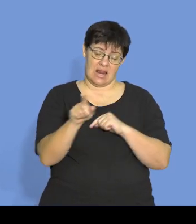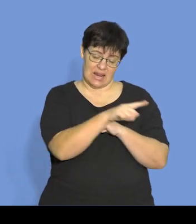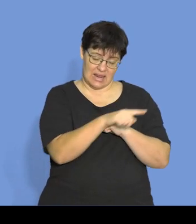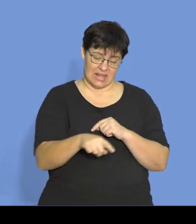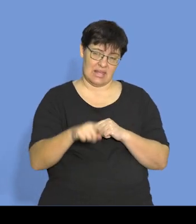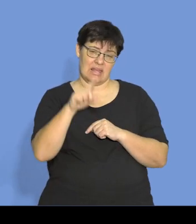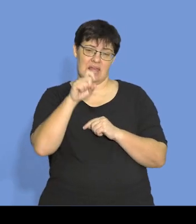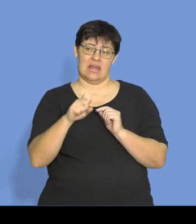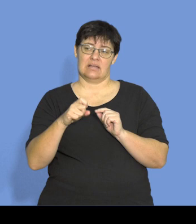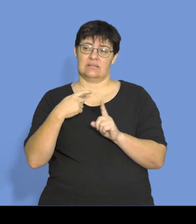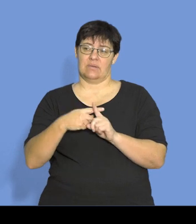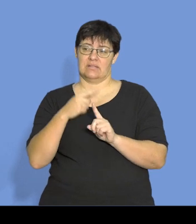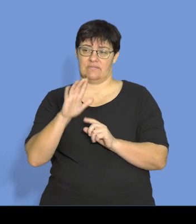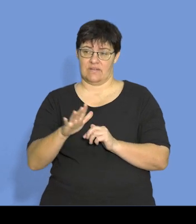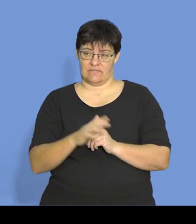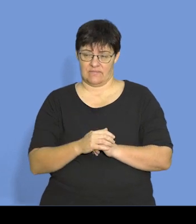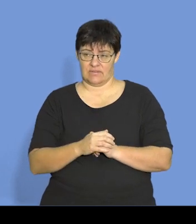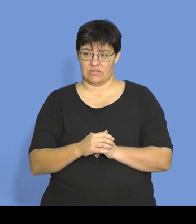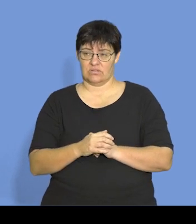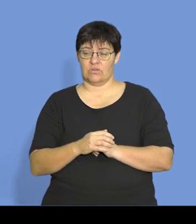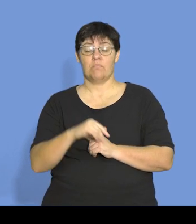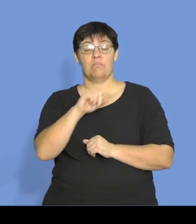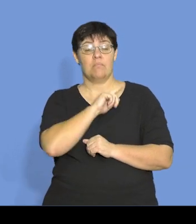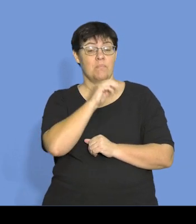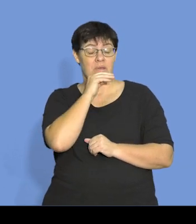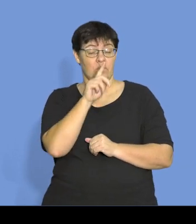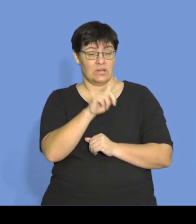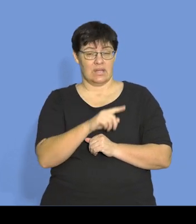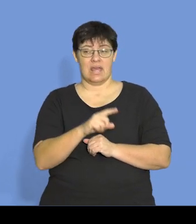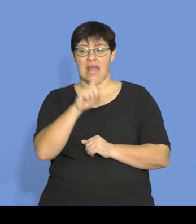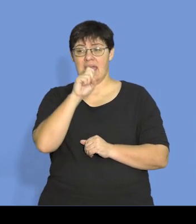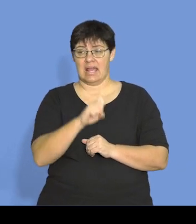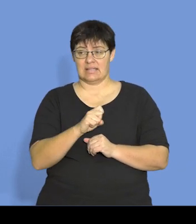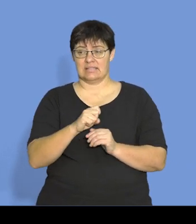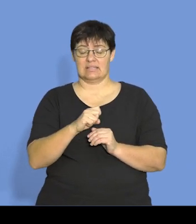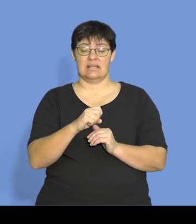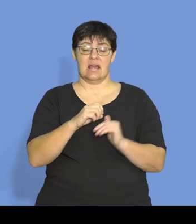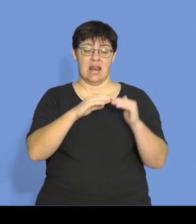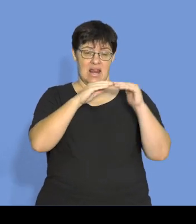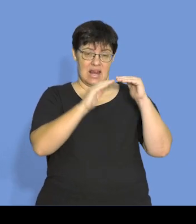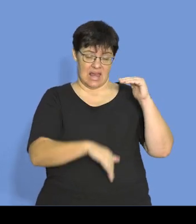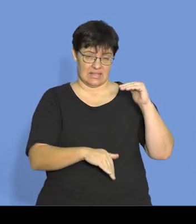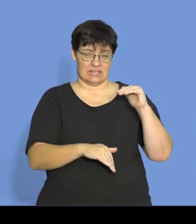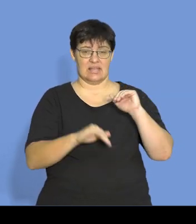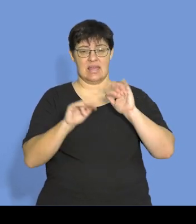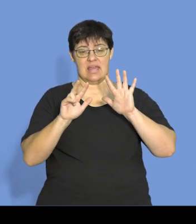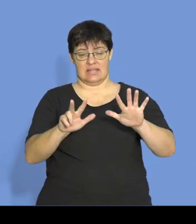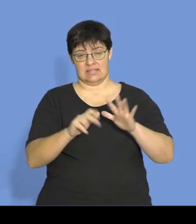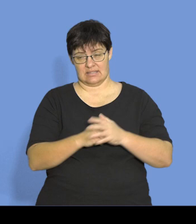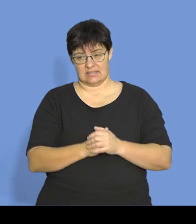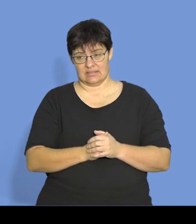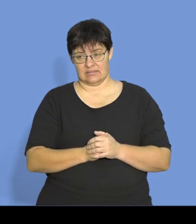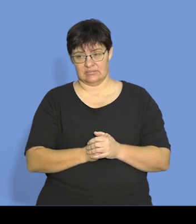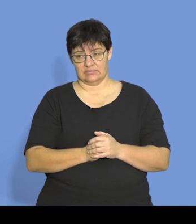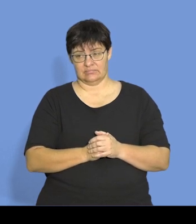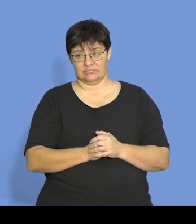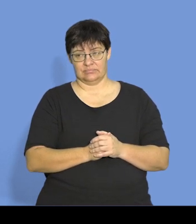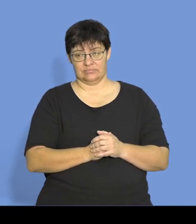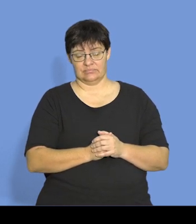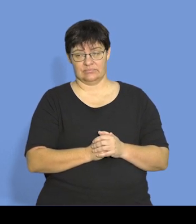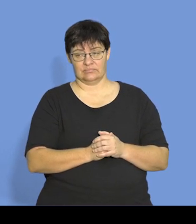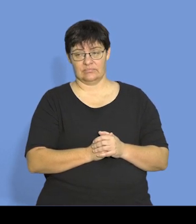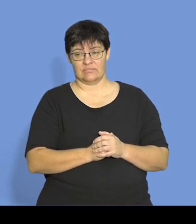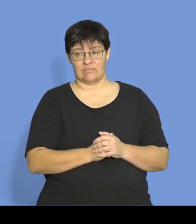5. So if you write this as a solution, you will then say my x is less than positive